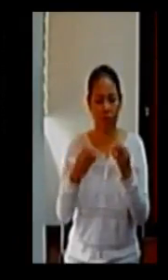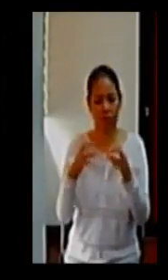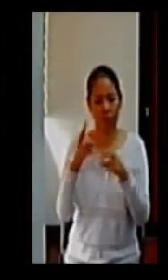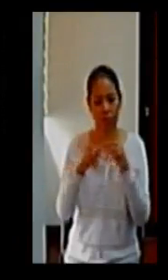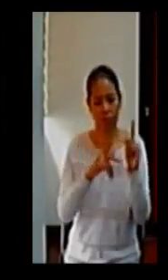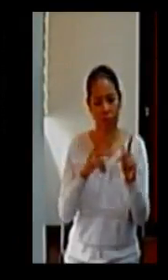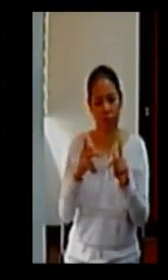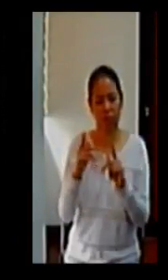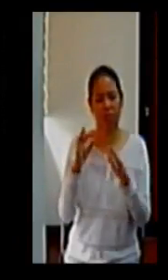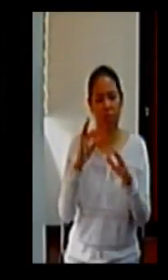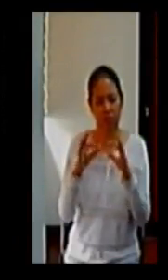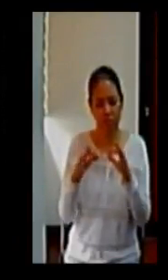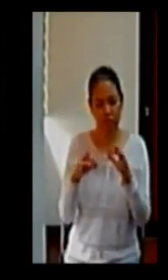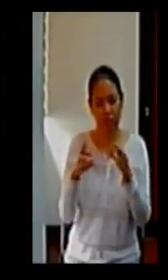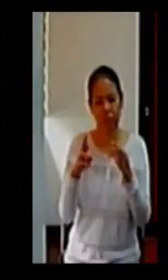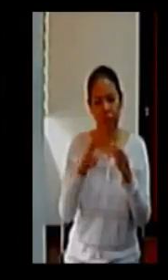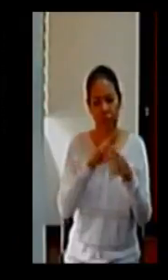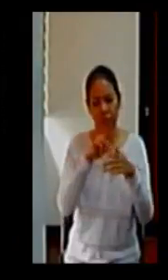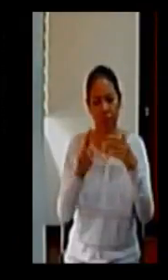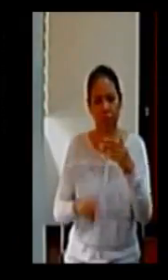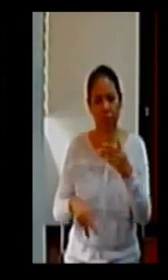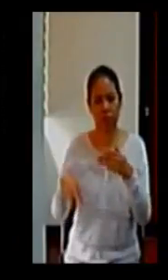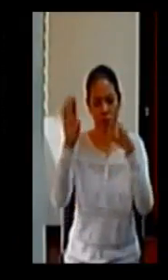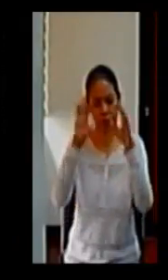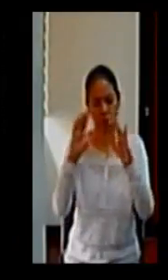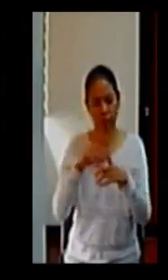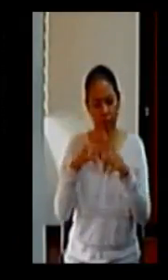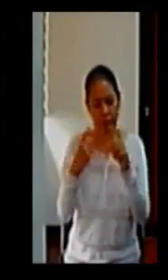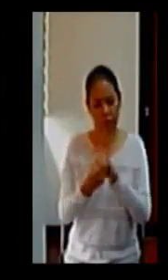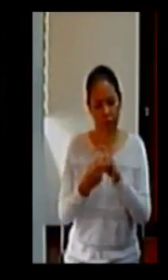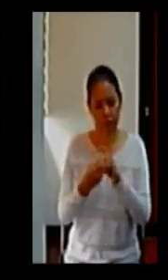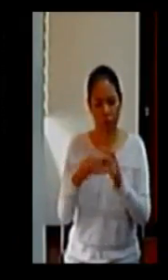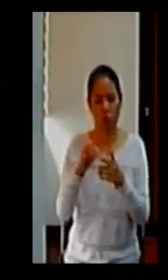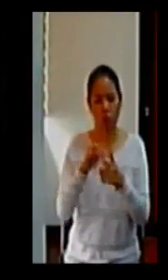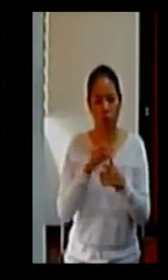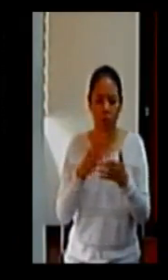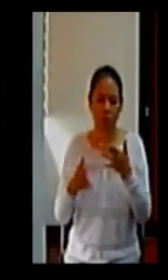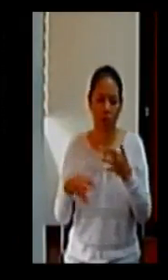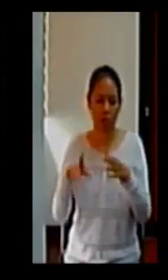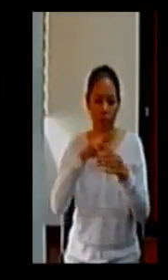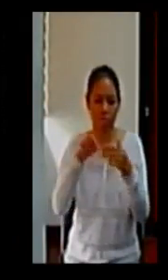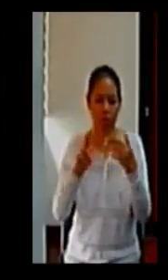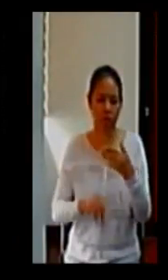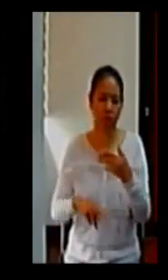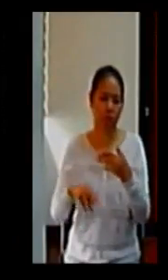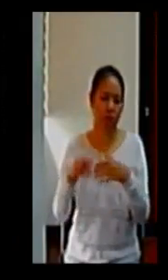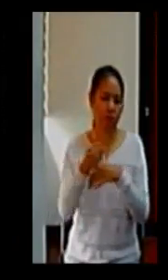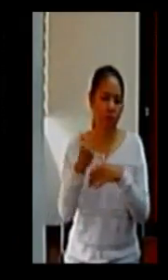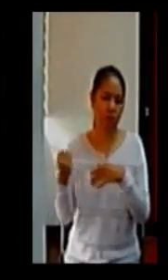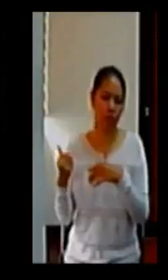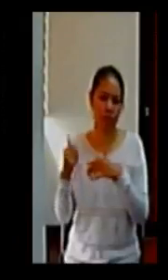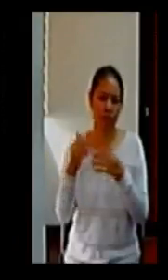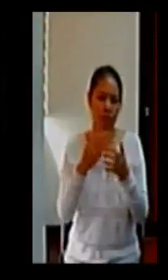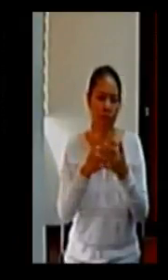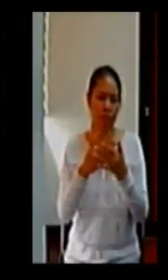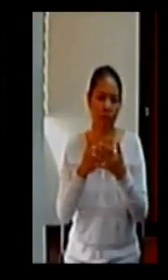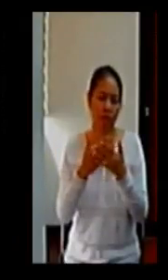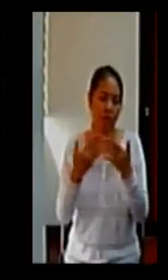result of climate change or is it as a result of other factors? And we'd like to more be able to